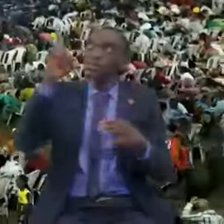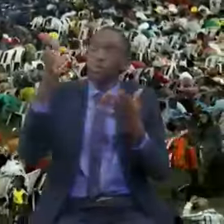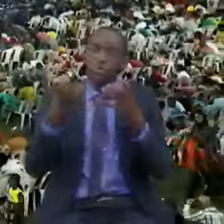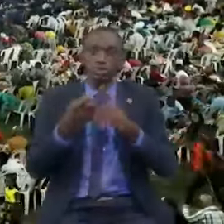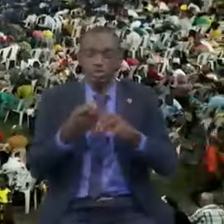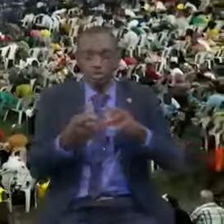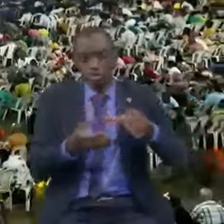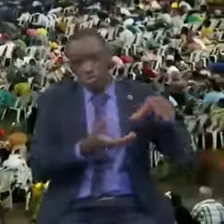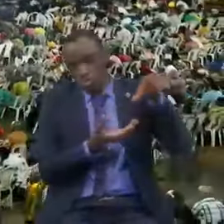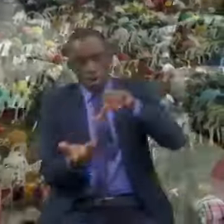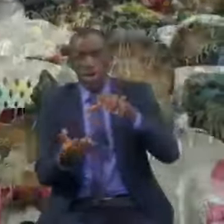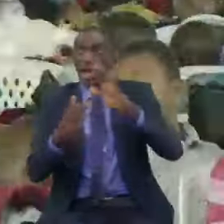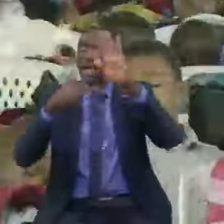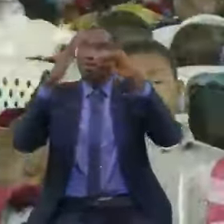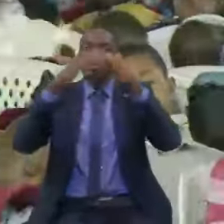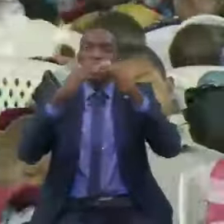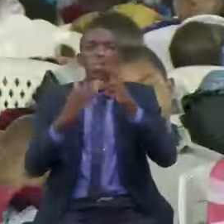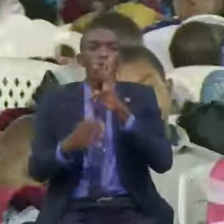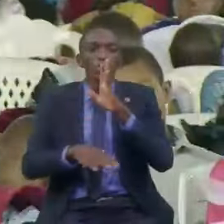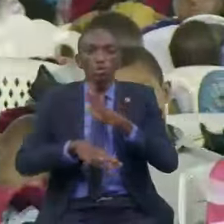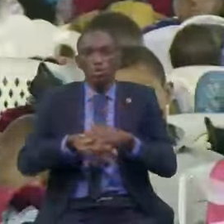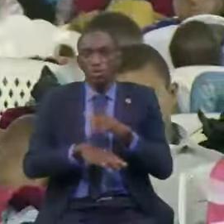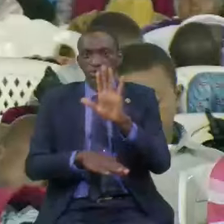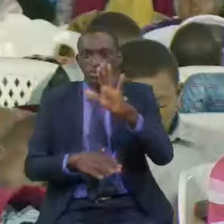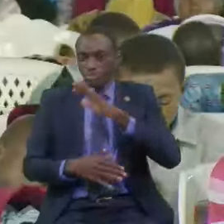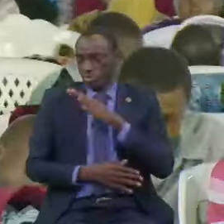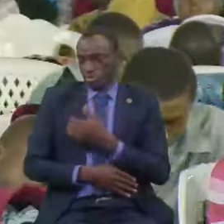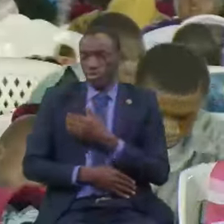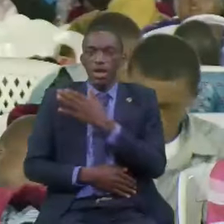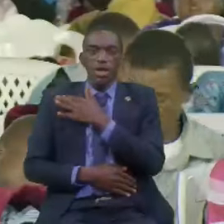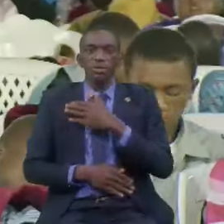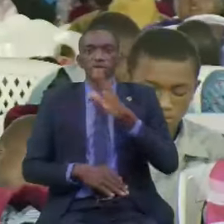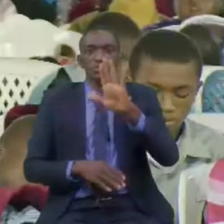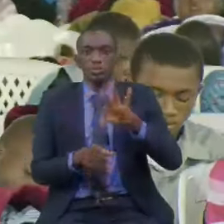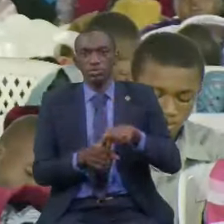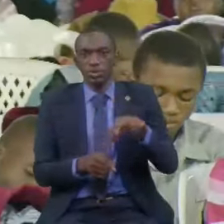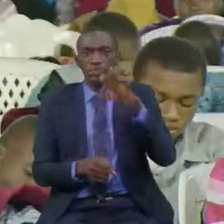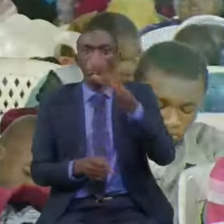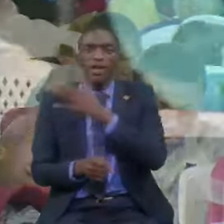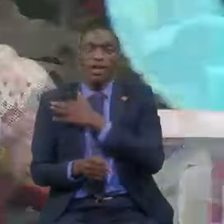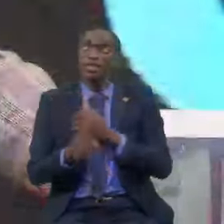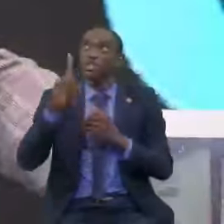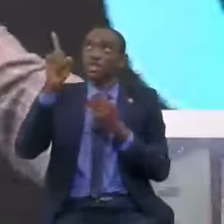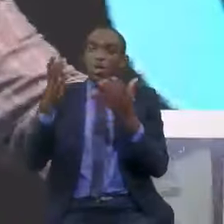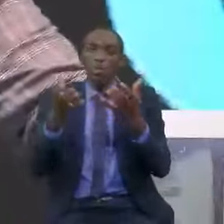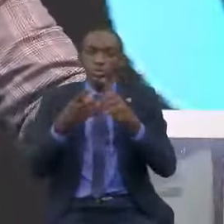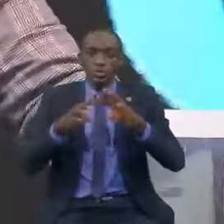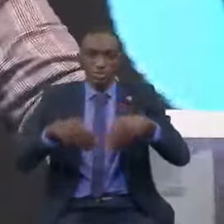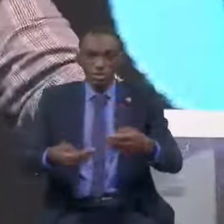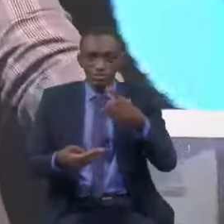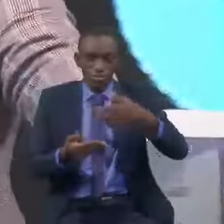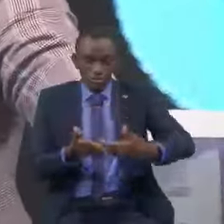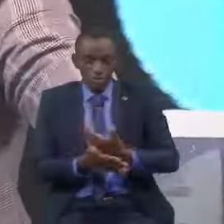upon your soul, upon your spirit. And he wants to give you a new heart. Anywhere you are,